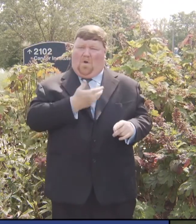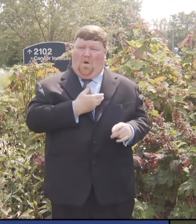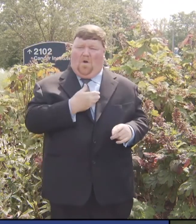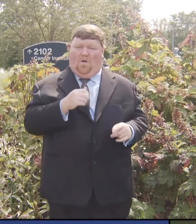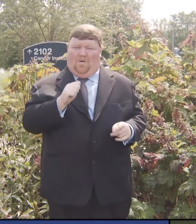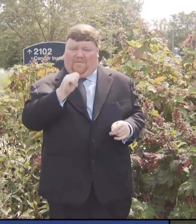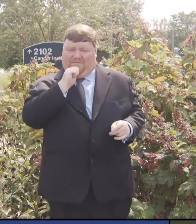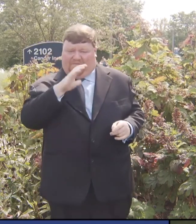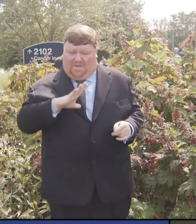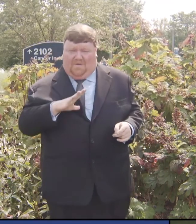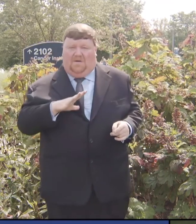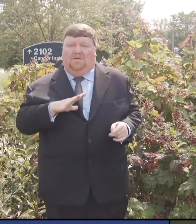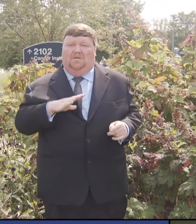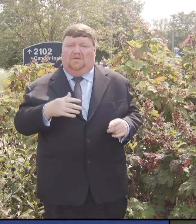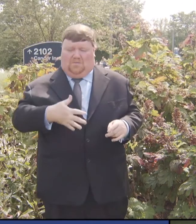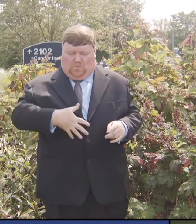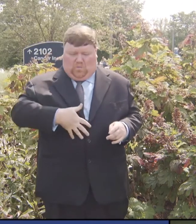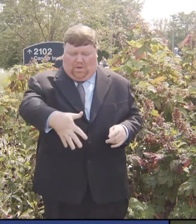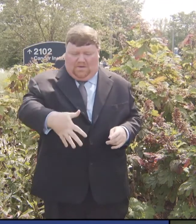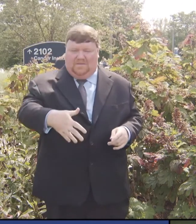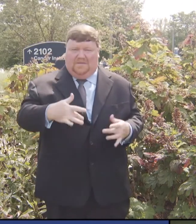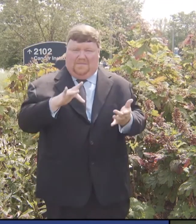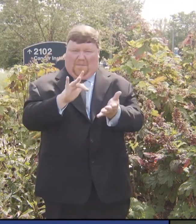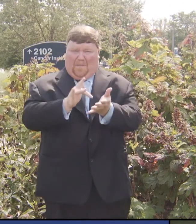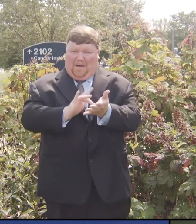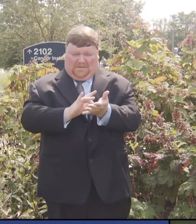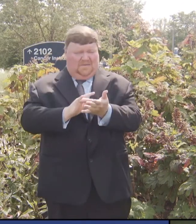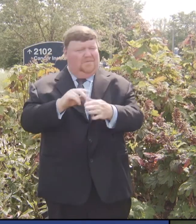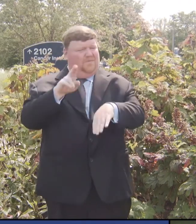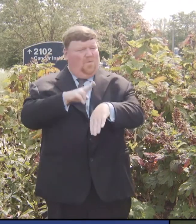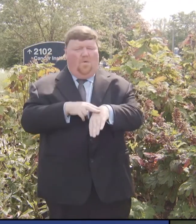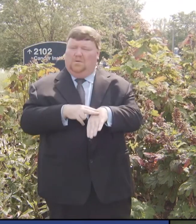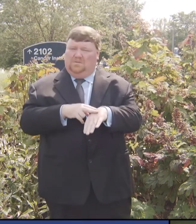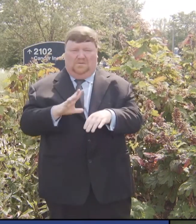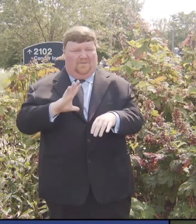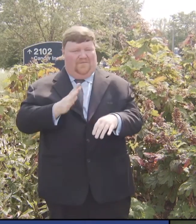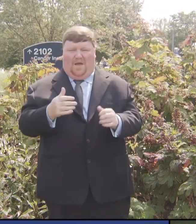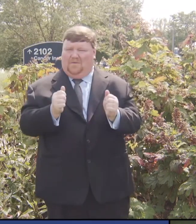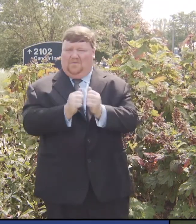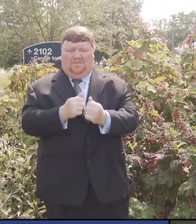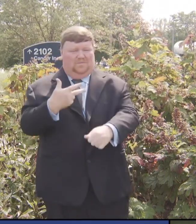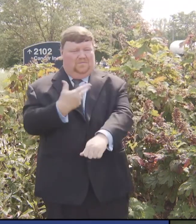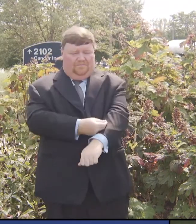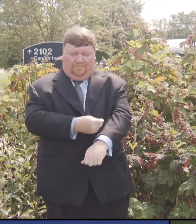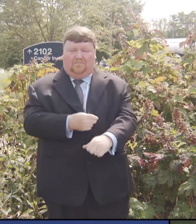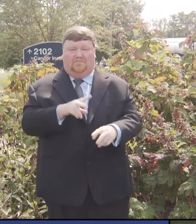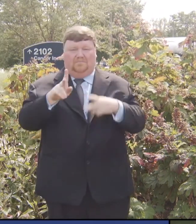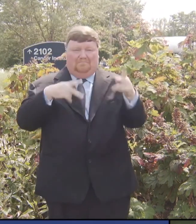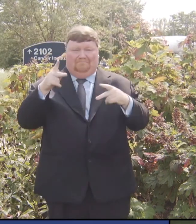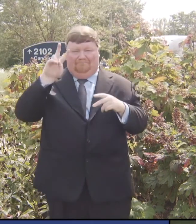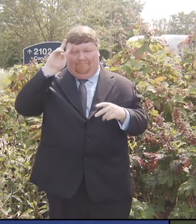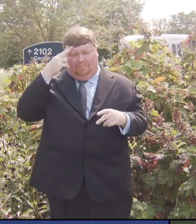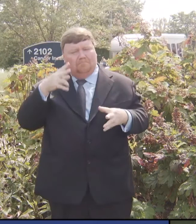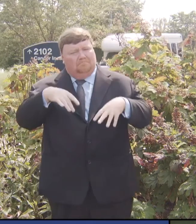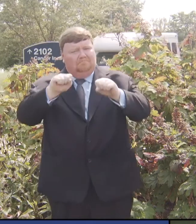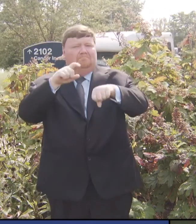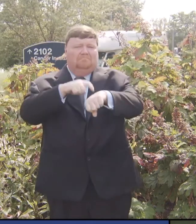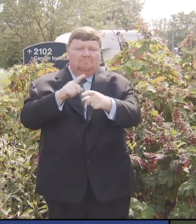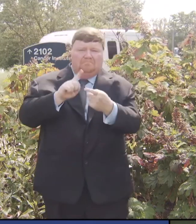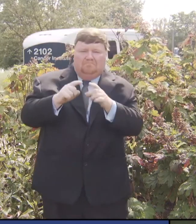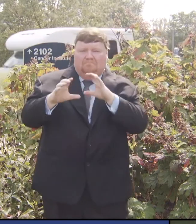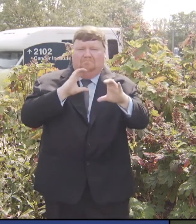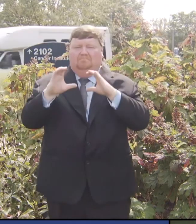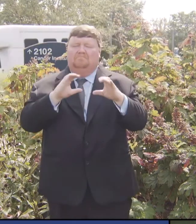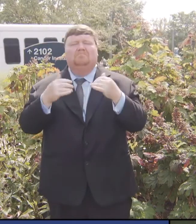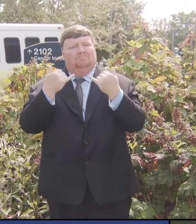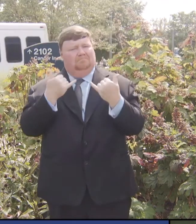support of the vaccine, even during pregnancy. So some of those early myths and misunderstandings have taken some time to work through those conversations, but